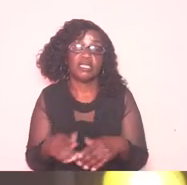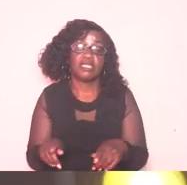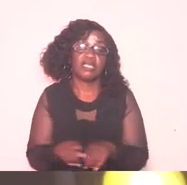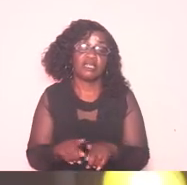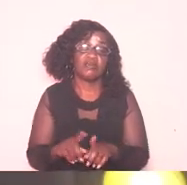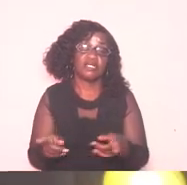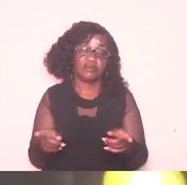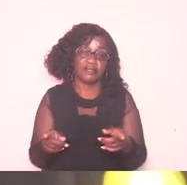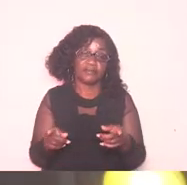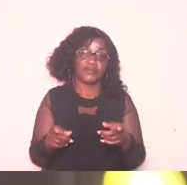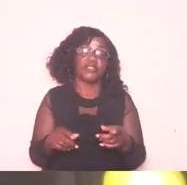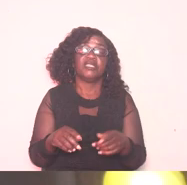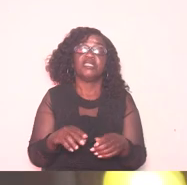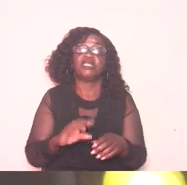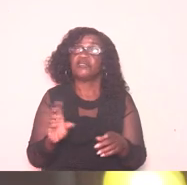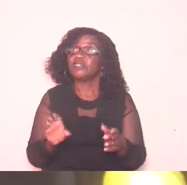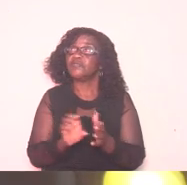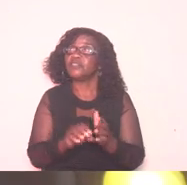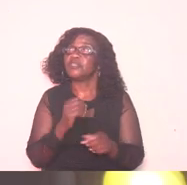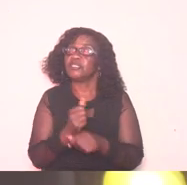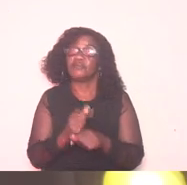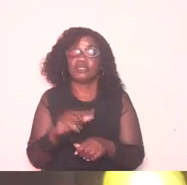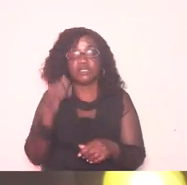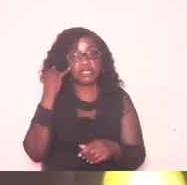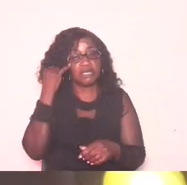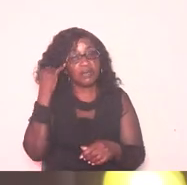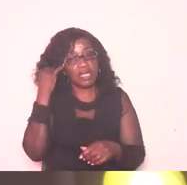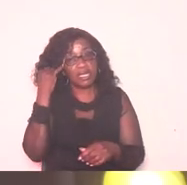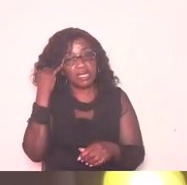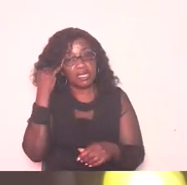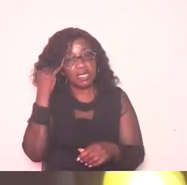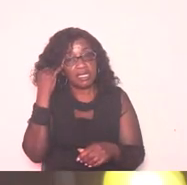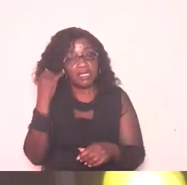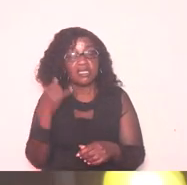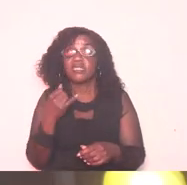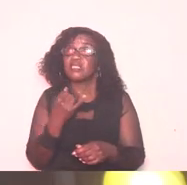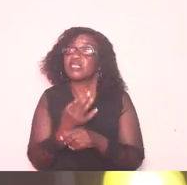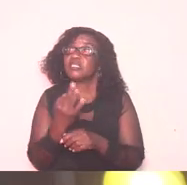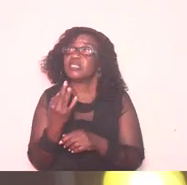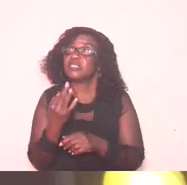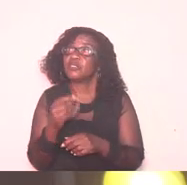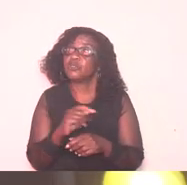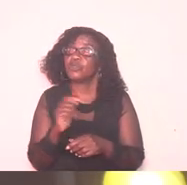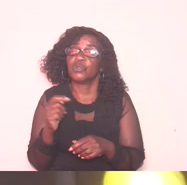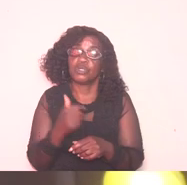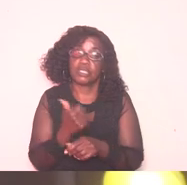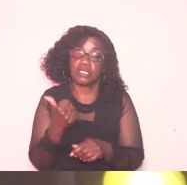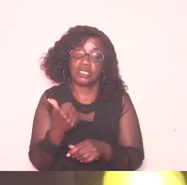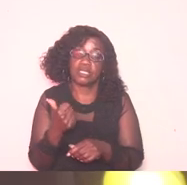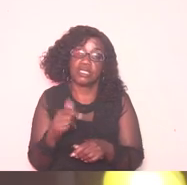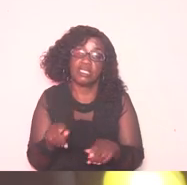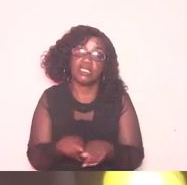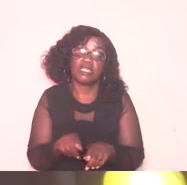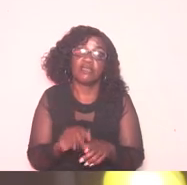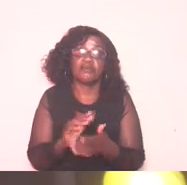other jurisdictions and other nations, right? For example, Japan recently increased the age of consent from 13 to 16, right? In order to combat sexual predators